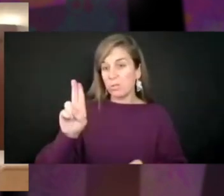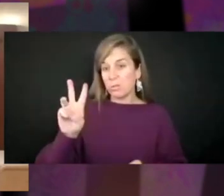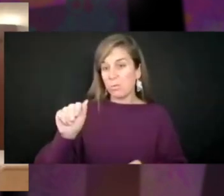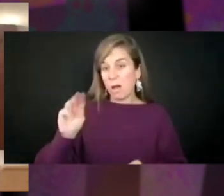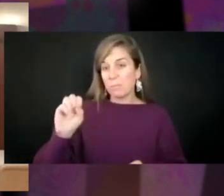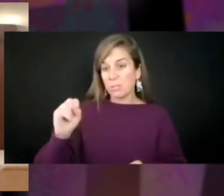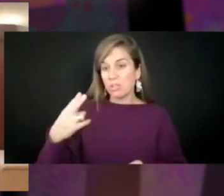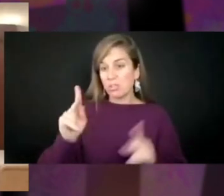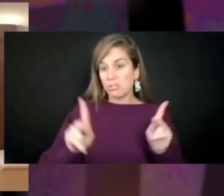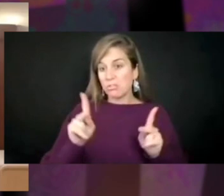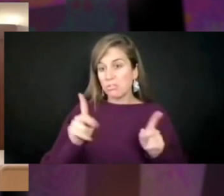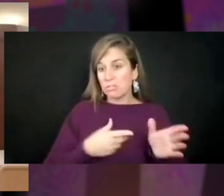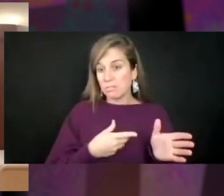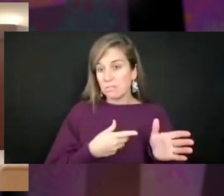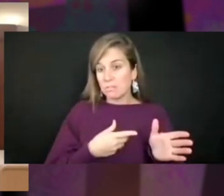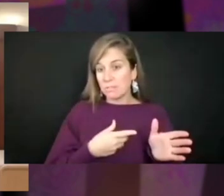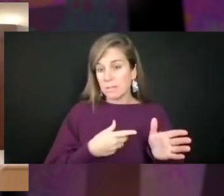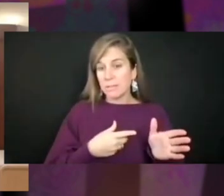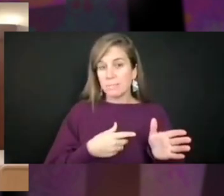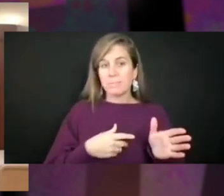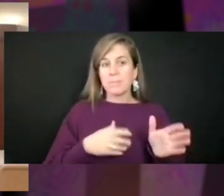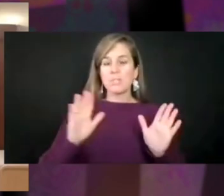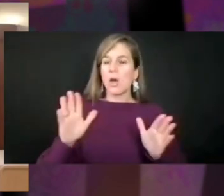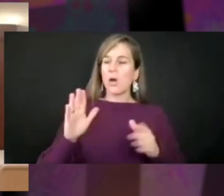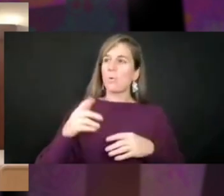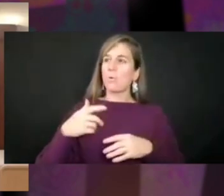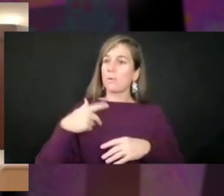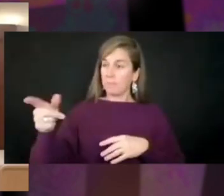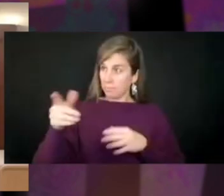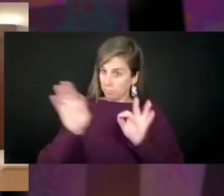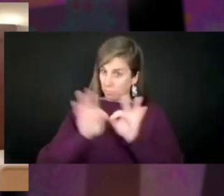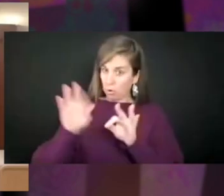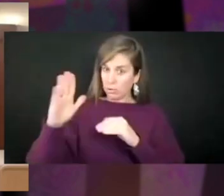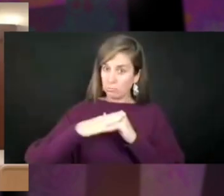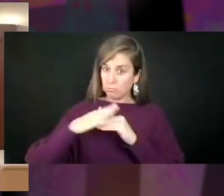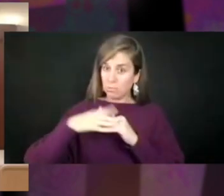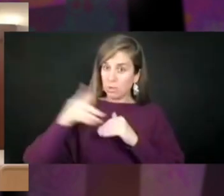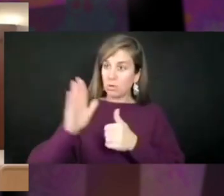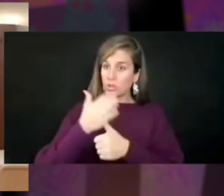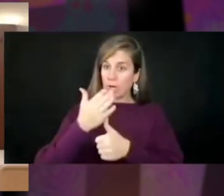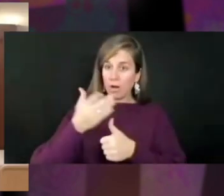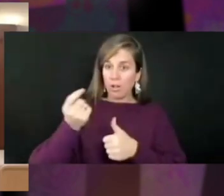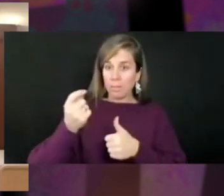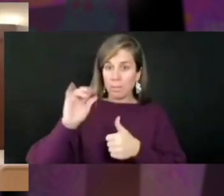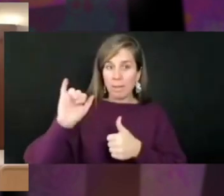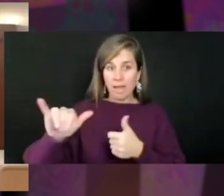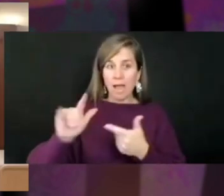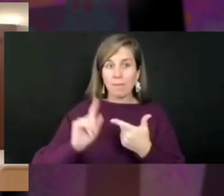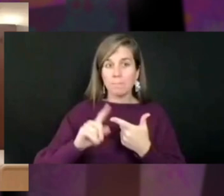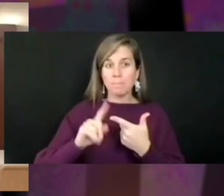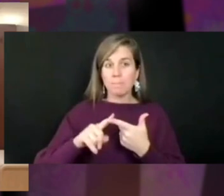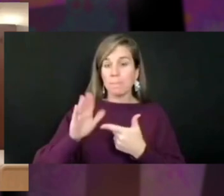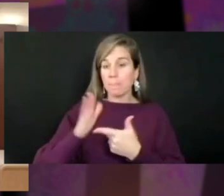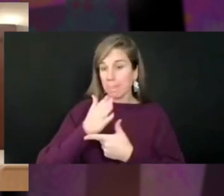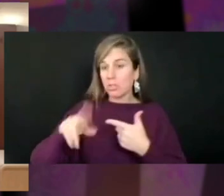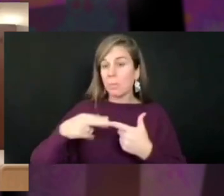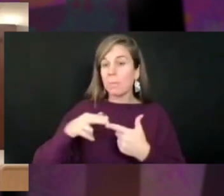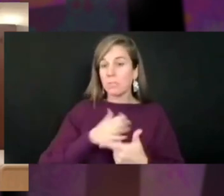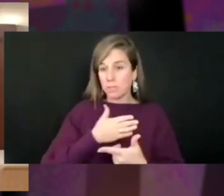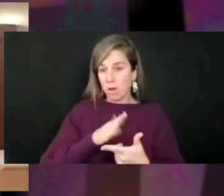then you share, this is the way I was taught, you share a bit about that, you know, you share about the